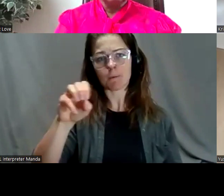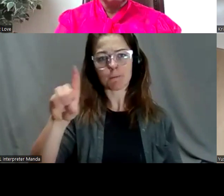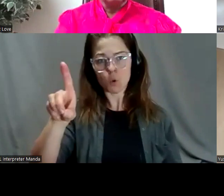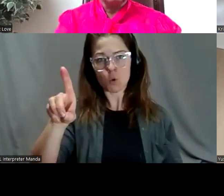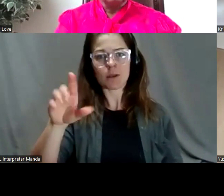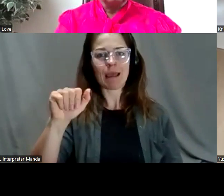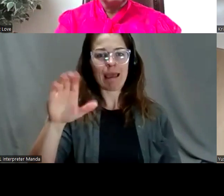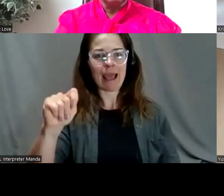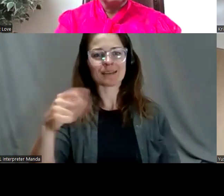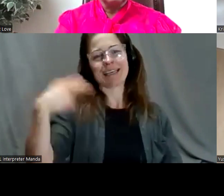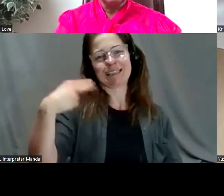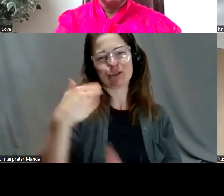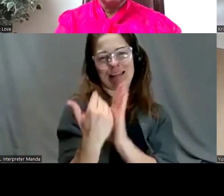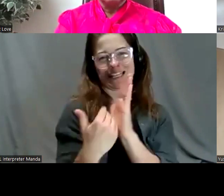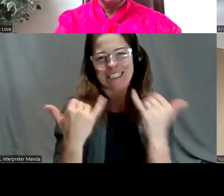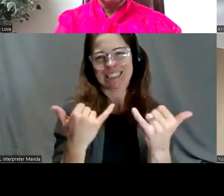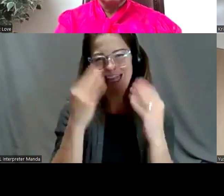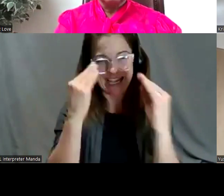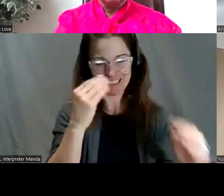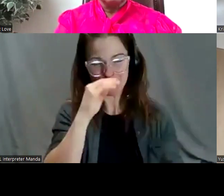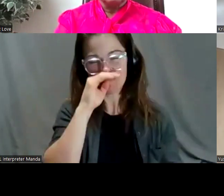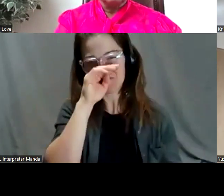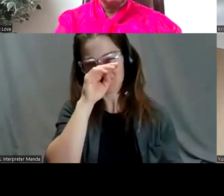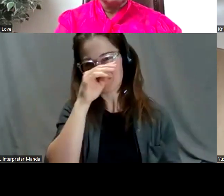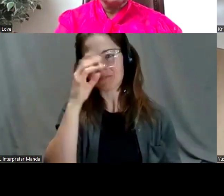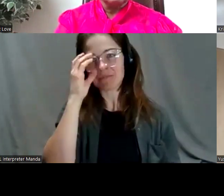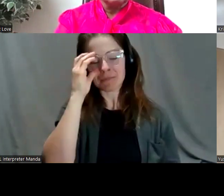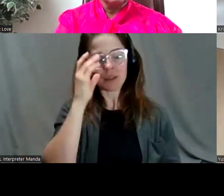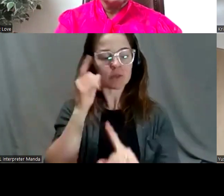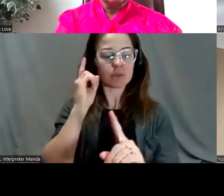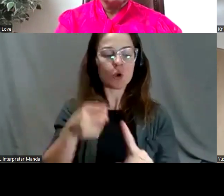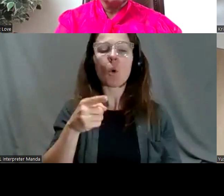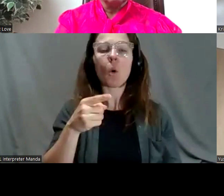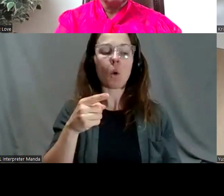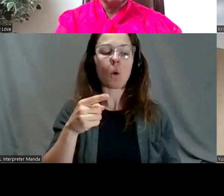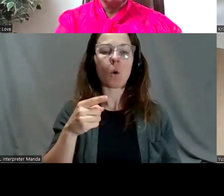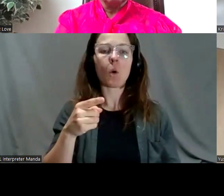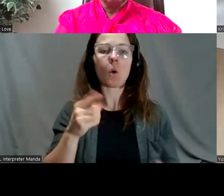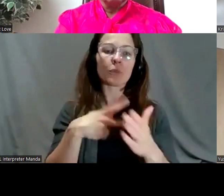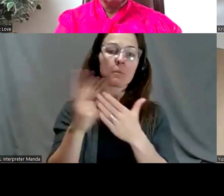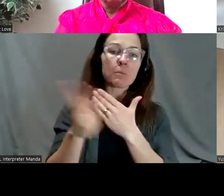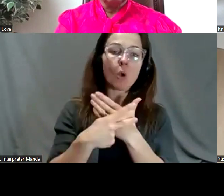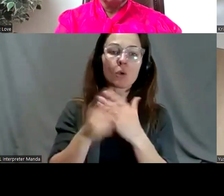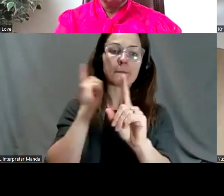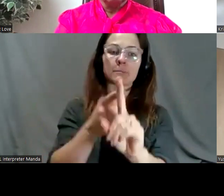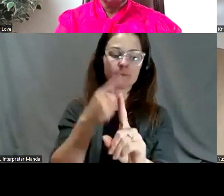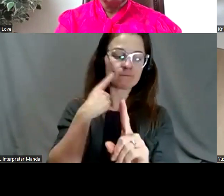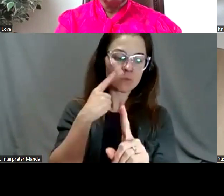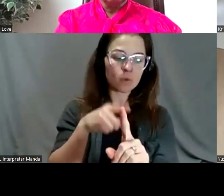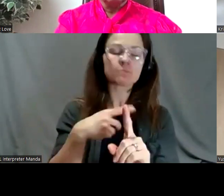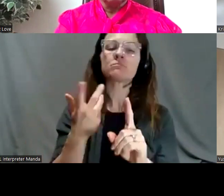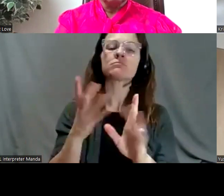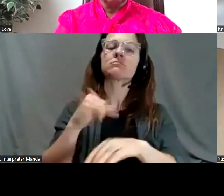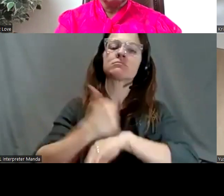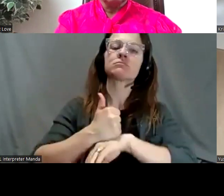day. And the purpose of the program originally was designed to provide reading